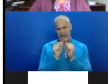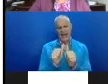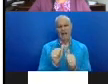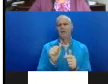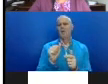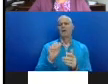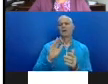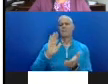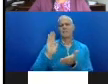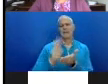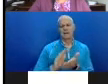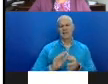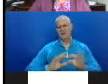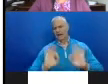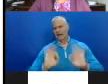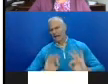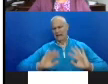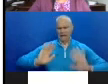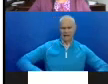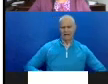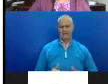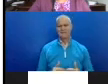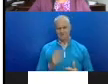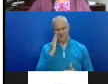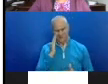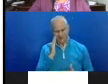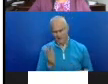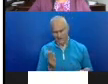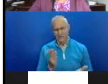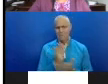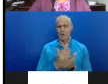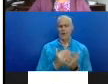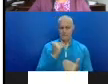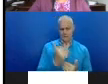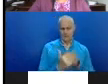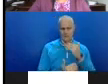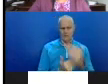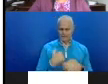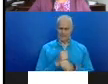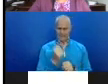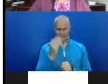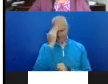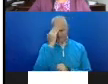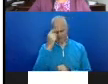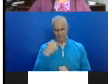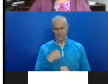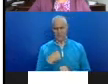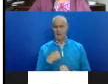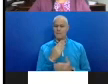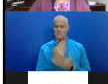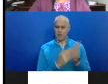on, as we know in this field. And so part of moving through that, it makes sense to me that the solution to